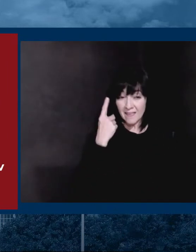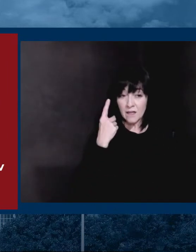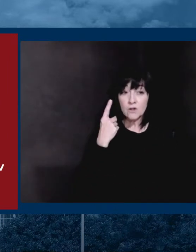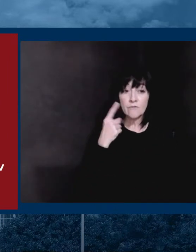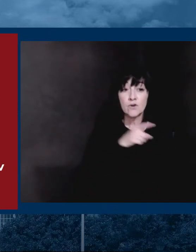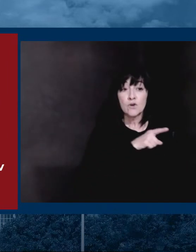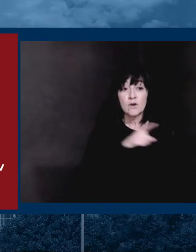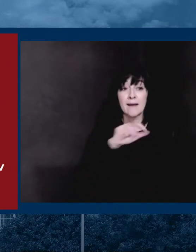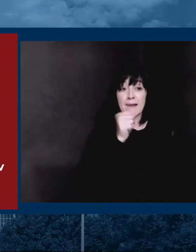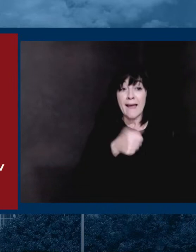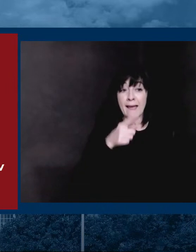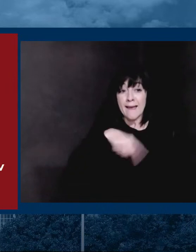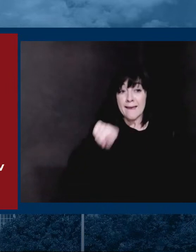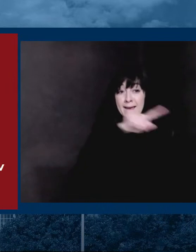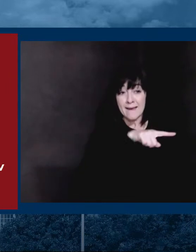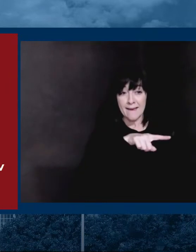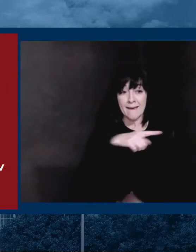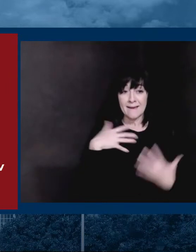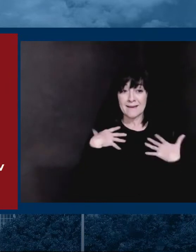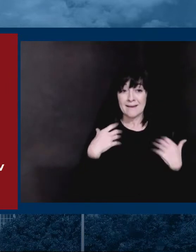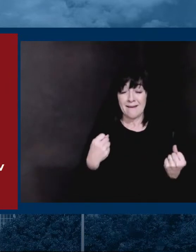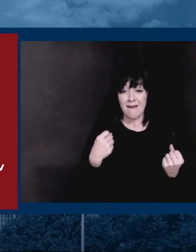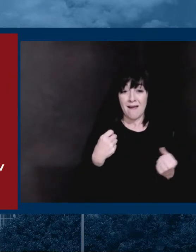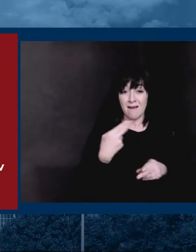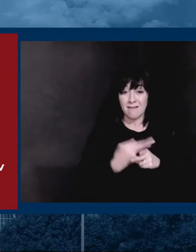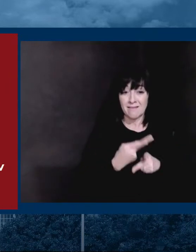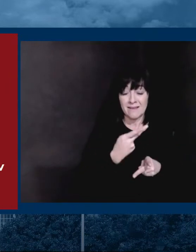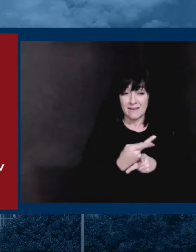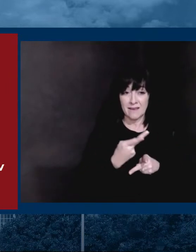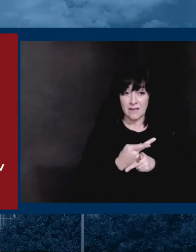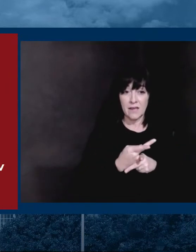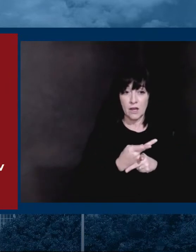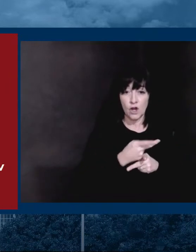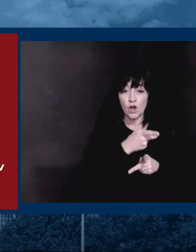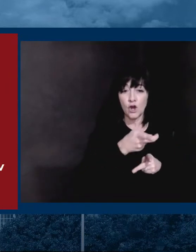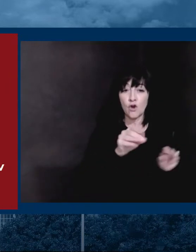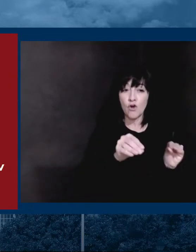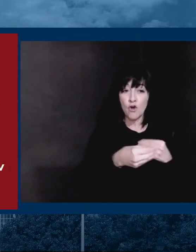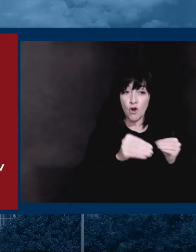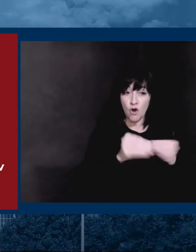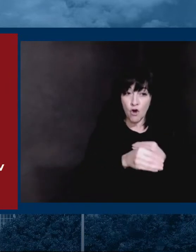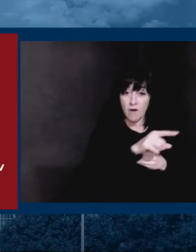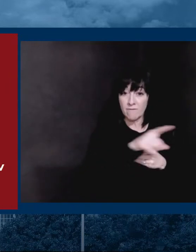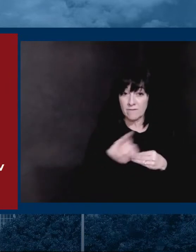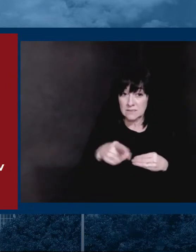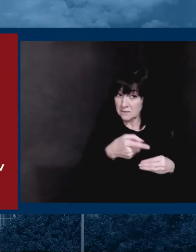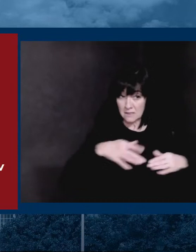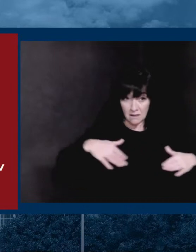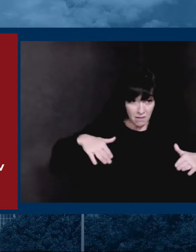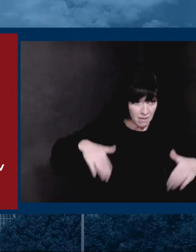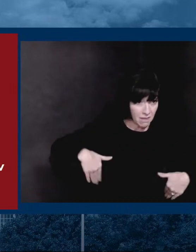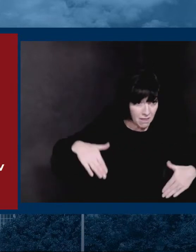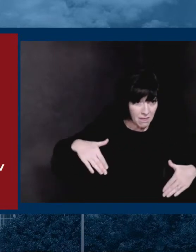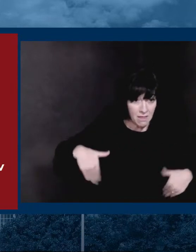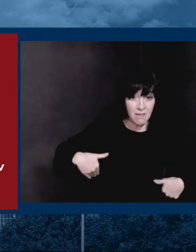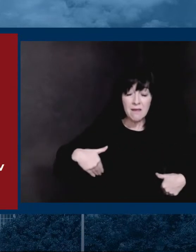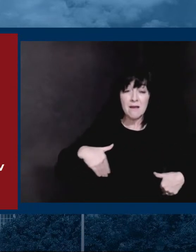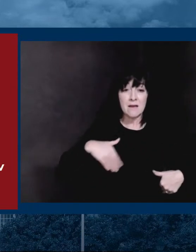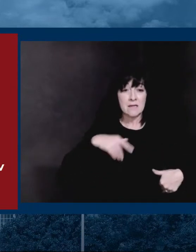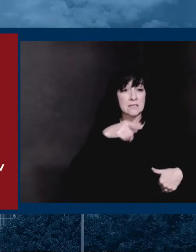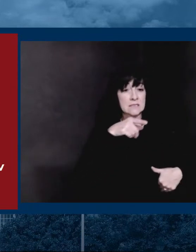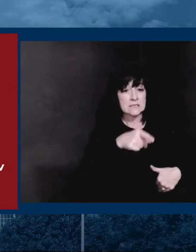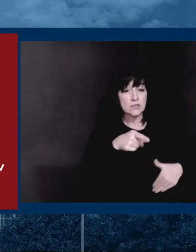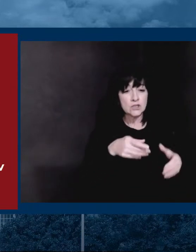not gotten your plan on vaccination for your staff or yourself, if you're a solo